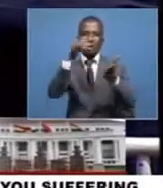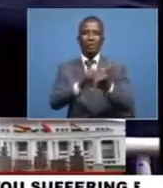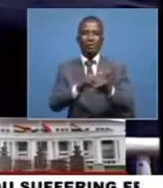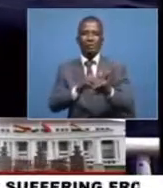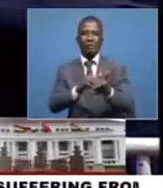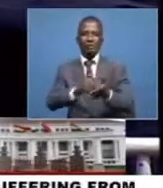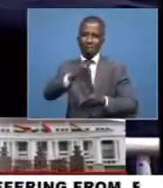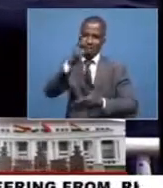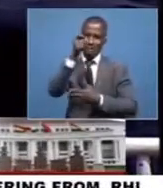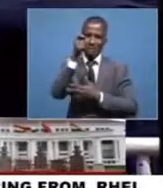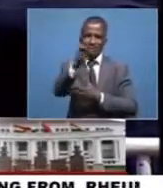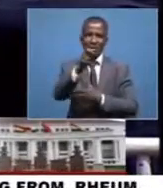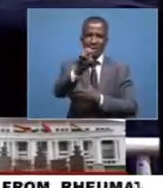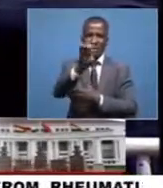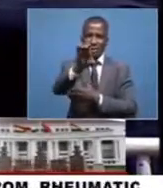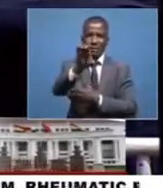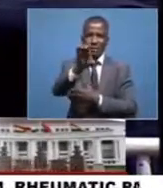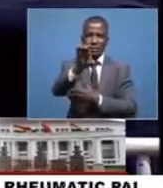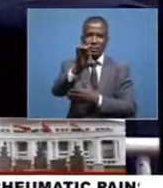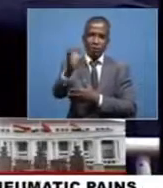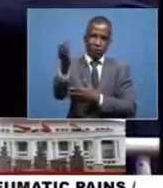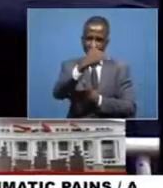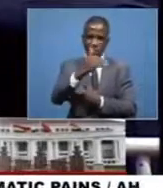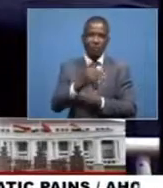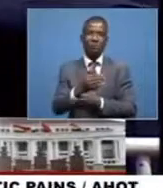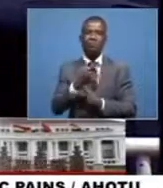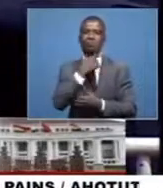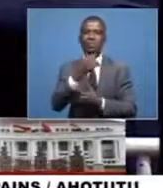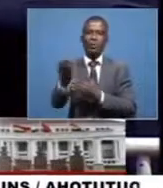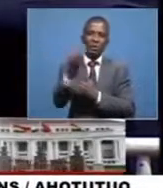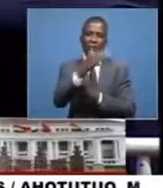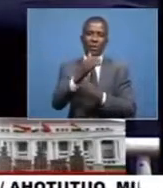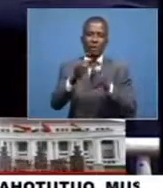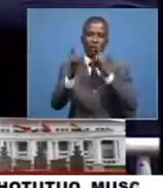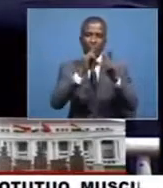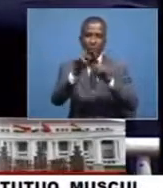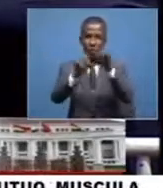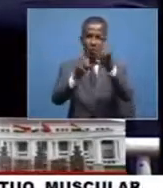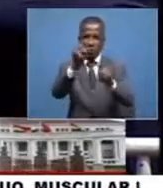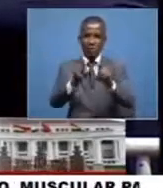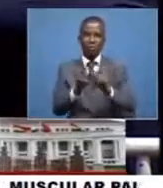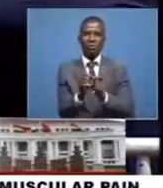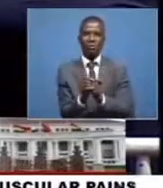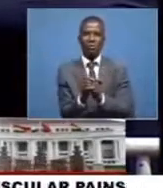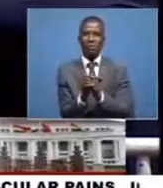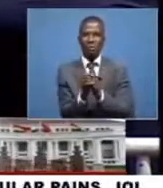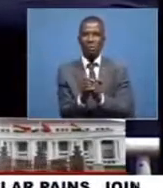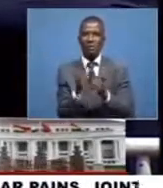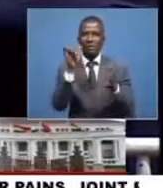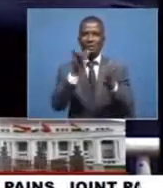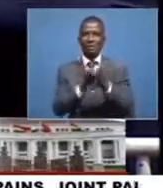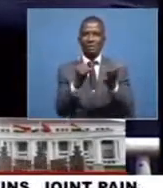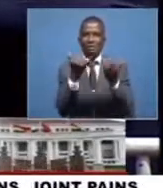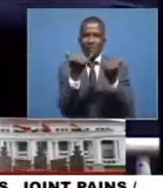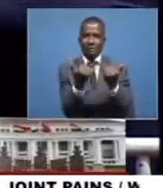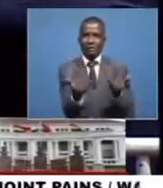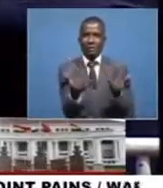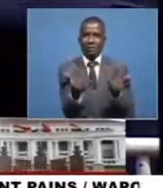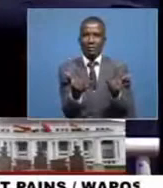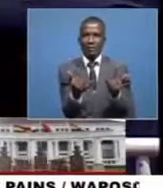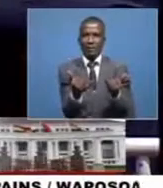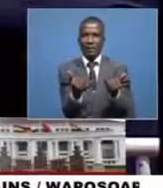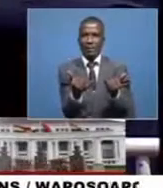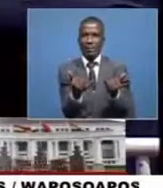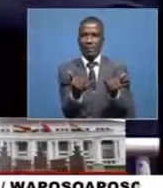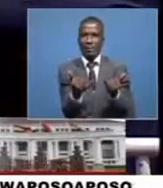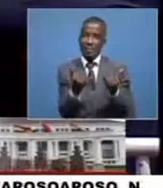subpoena the chairperson of the Electoral Commission. And so that is the status now. So